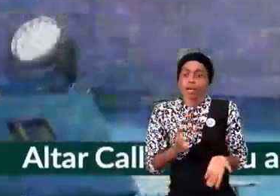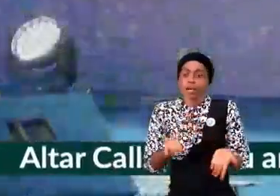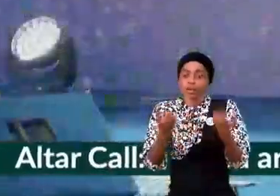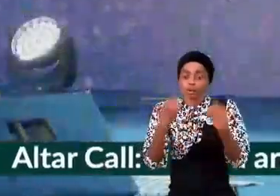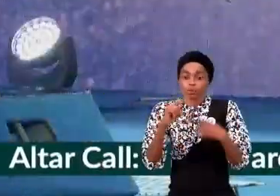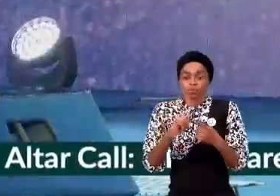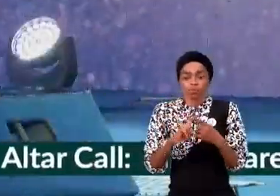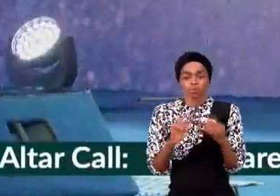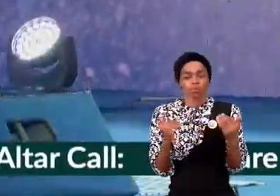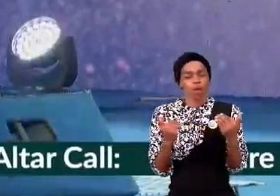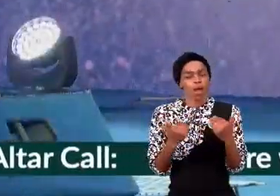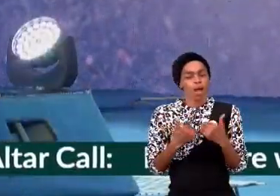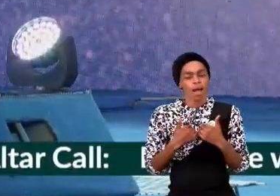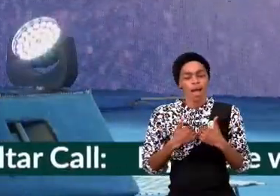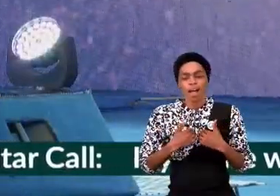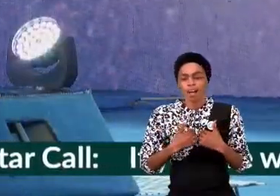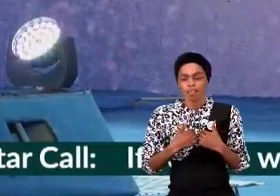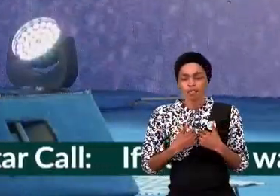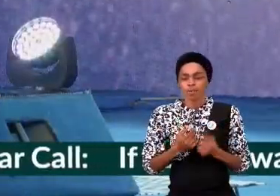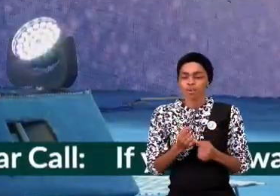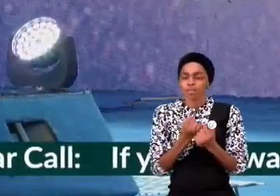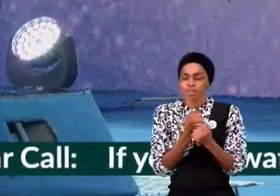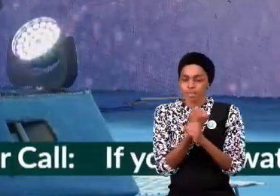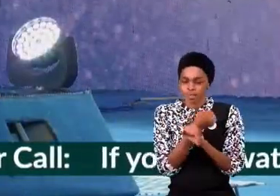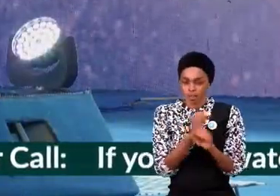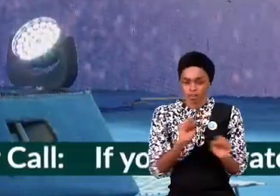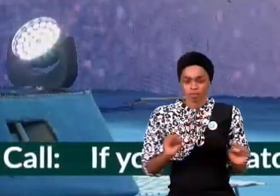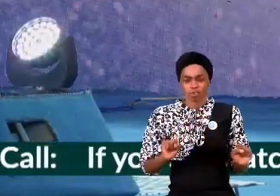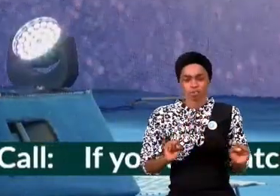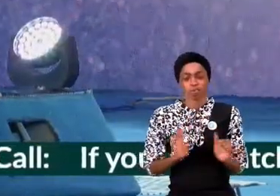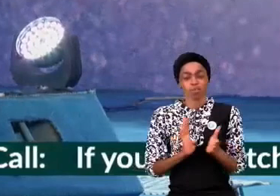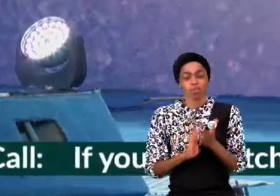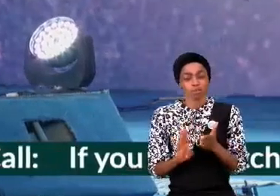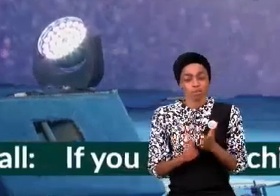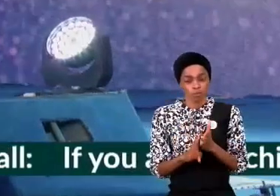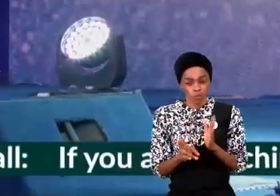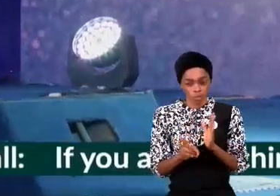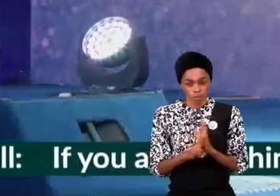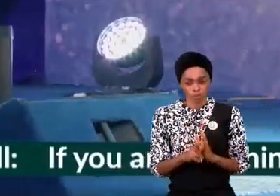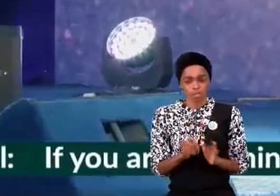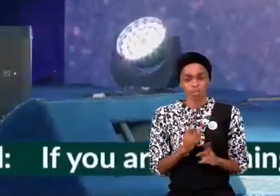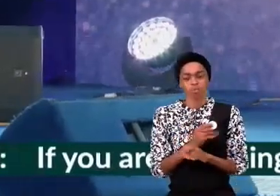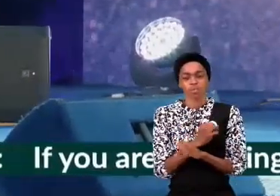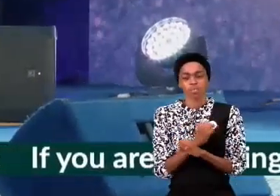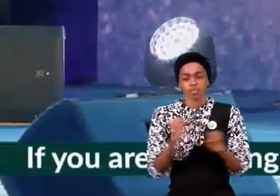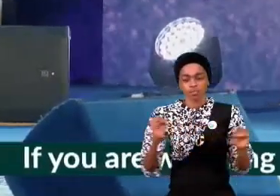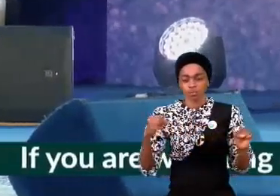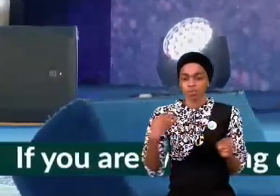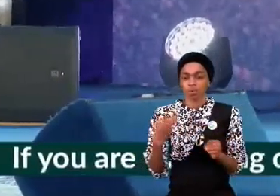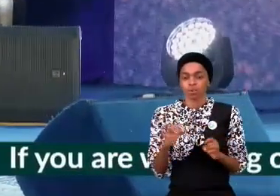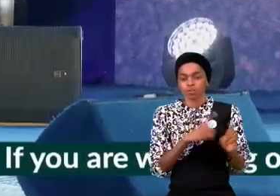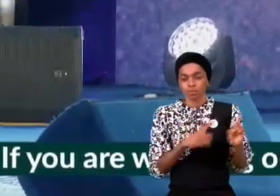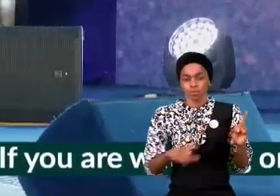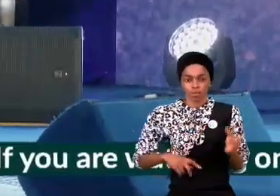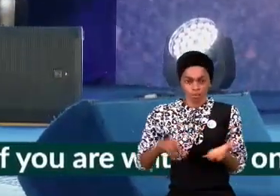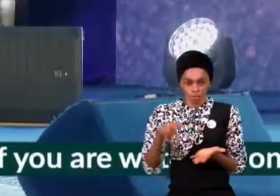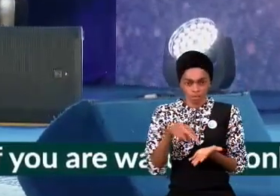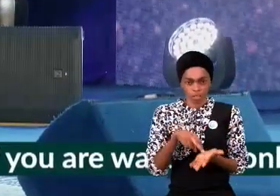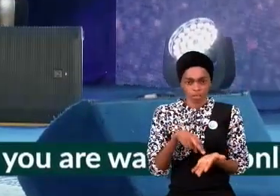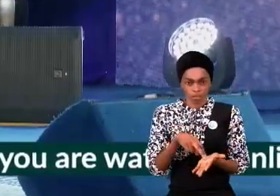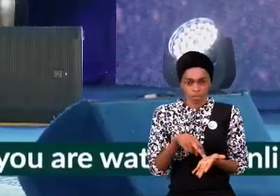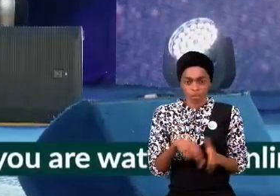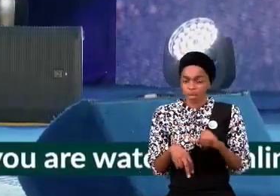forgiveness, redemption of the Lord. Please stand up anywhere you are. We're praying together now for